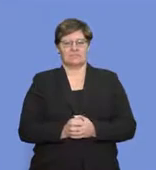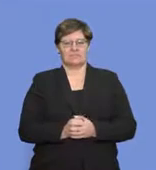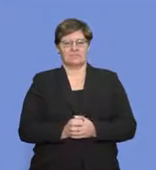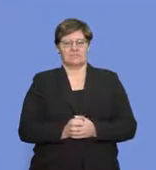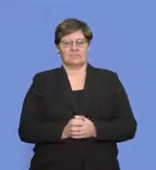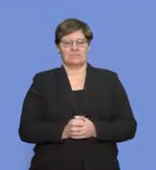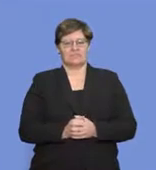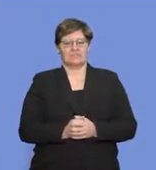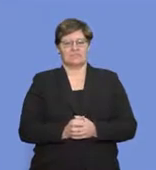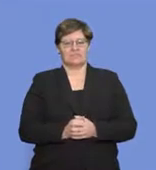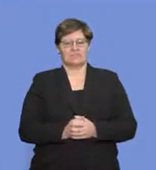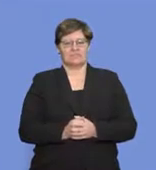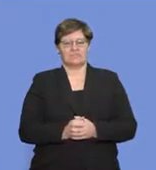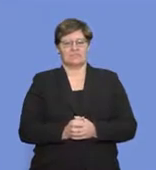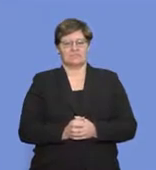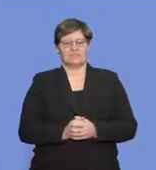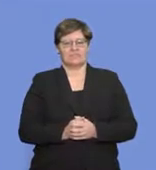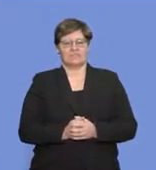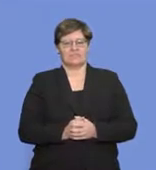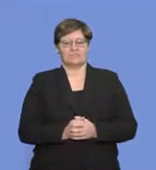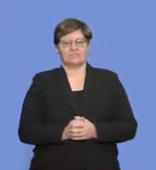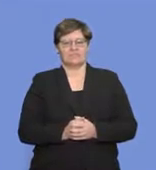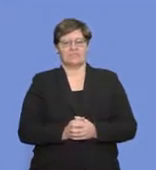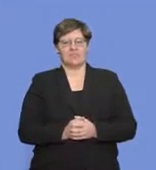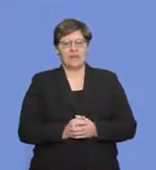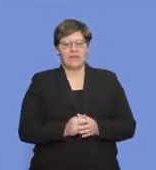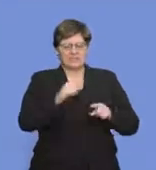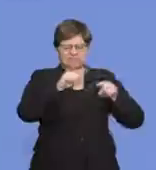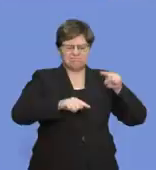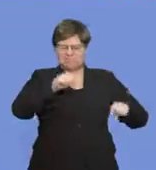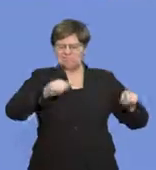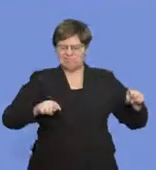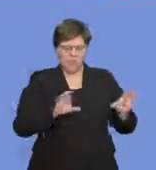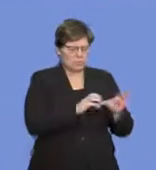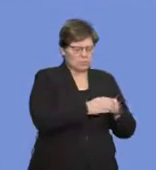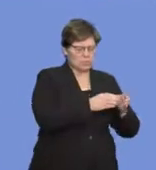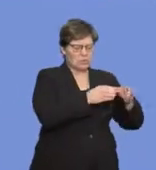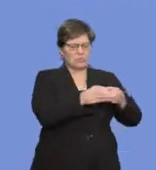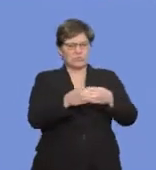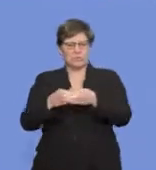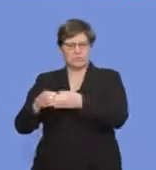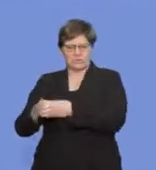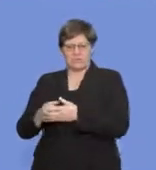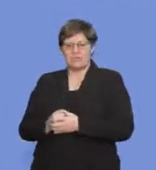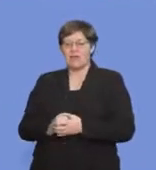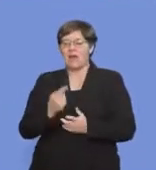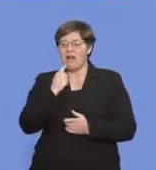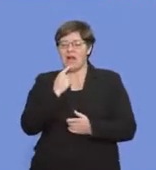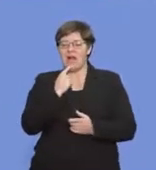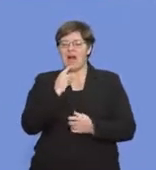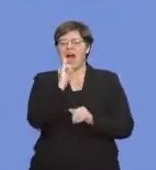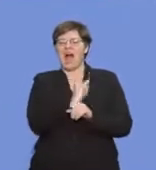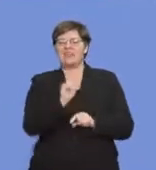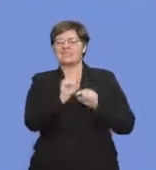All right, so where did so many different species, and for example on the Galapagos Islands we find that there